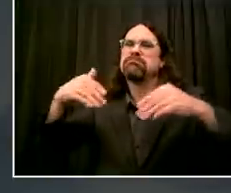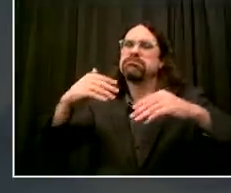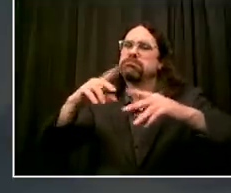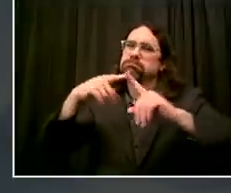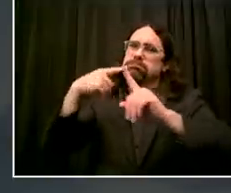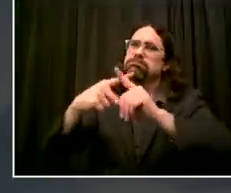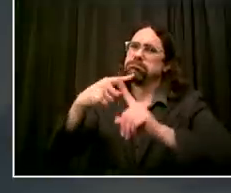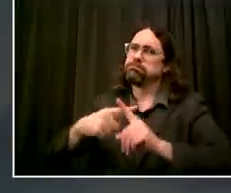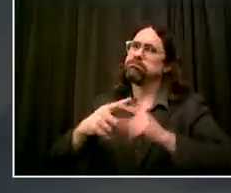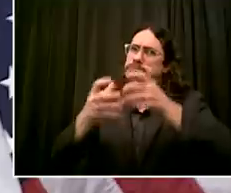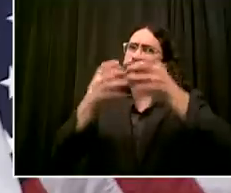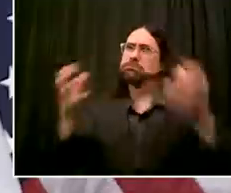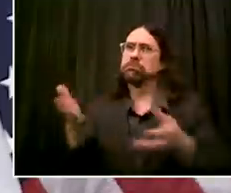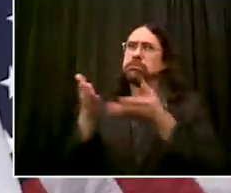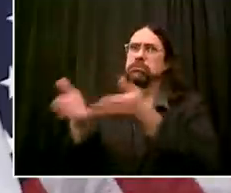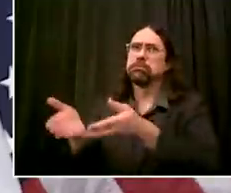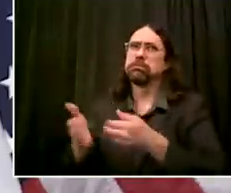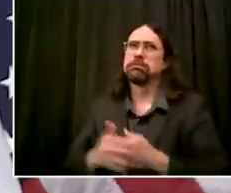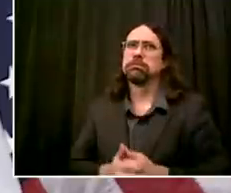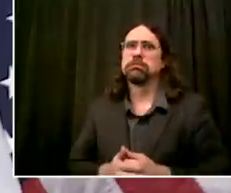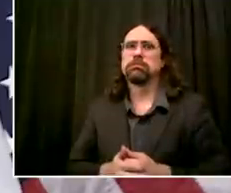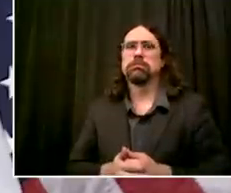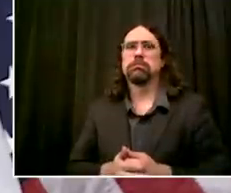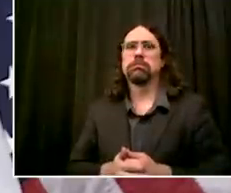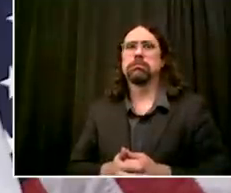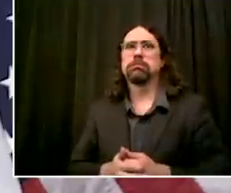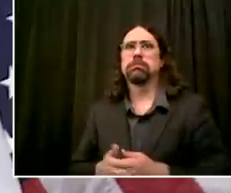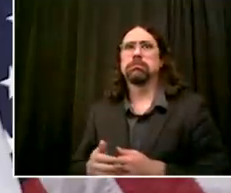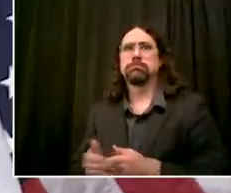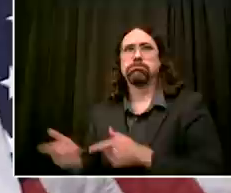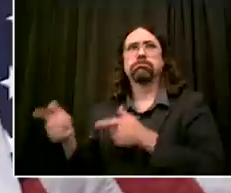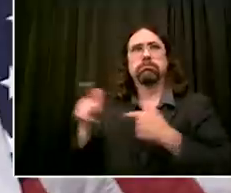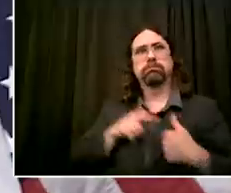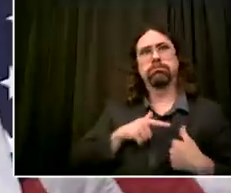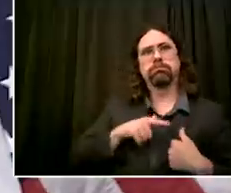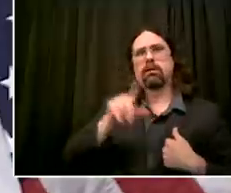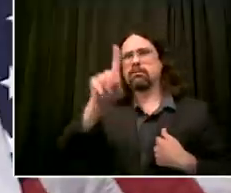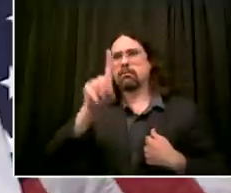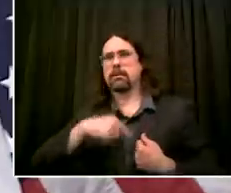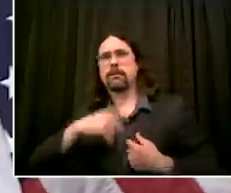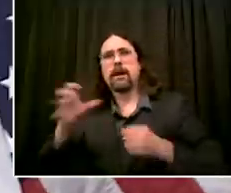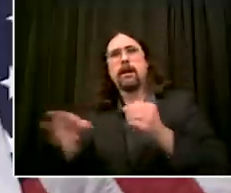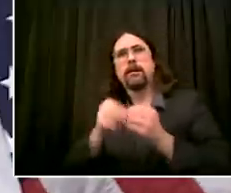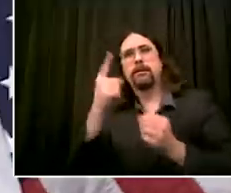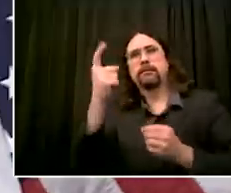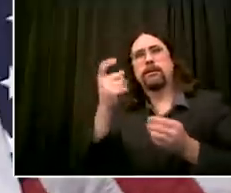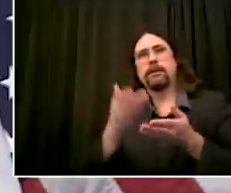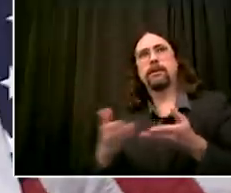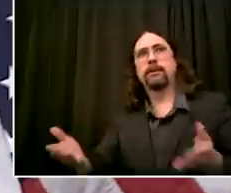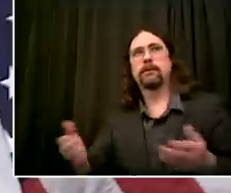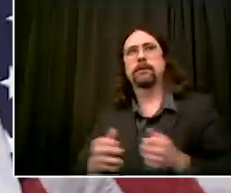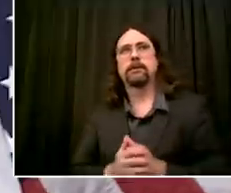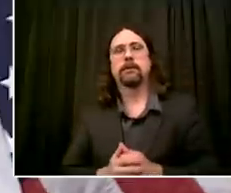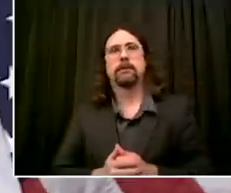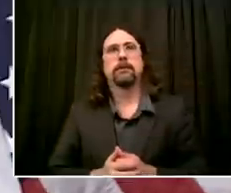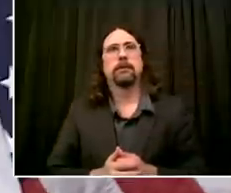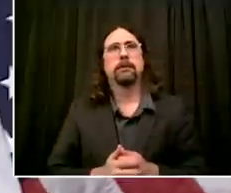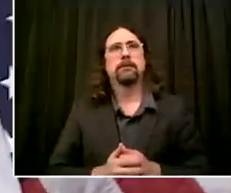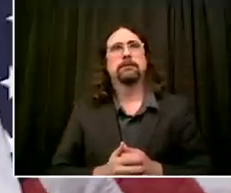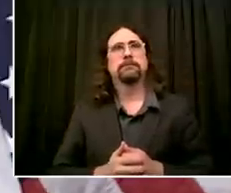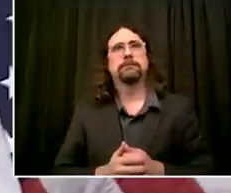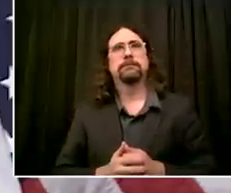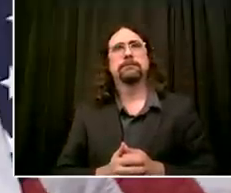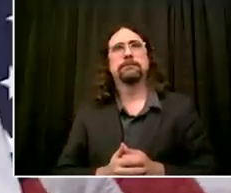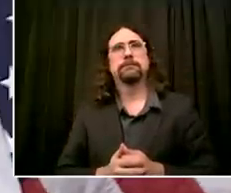that. Thank you. And I want to just add one more very quick point before the next question. Commissioner alluded to the